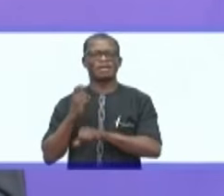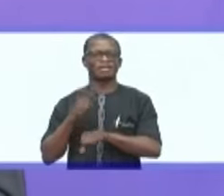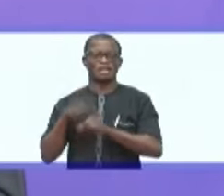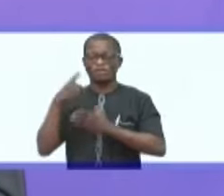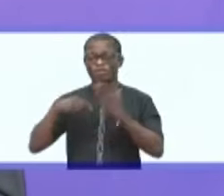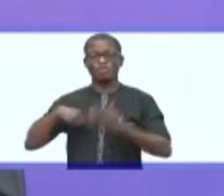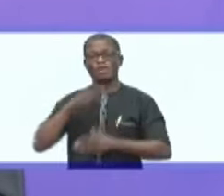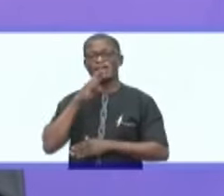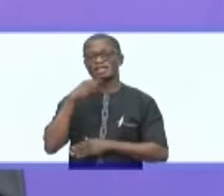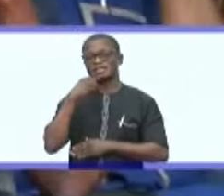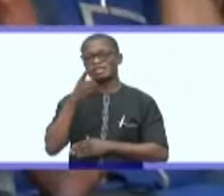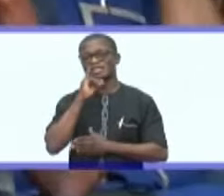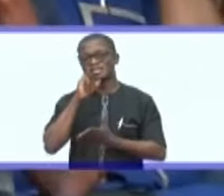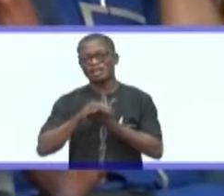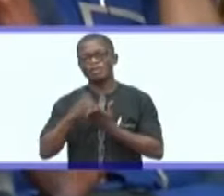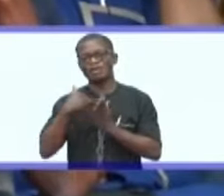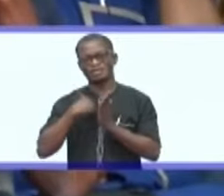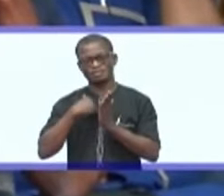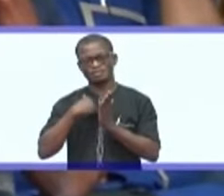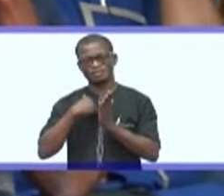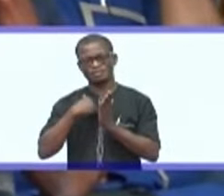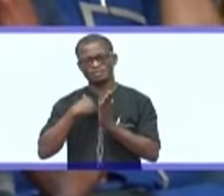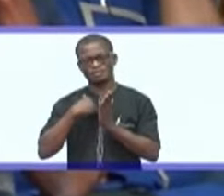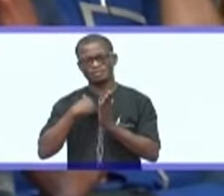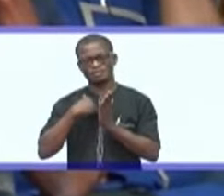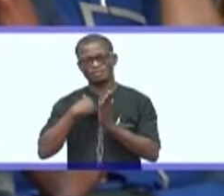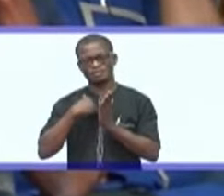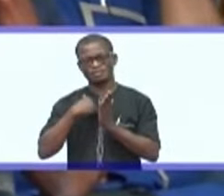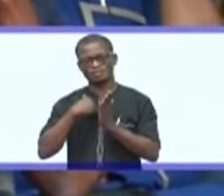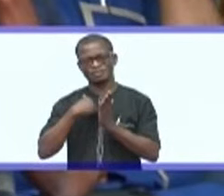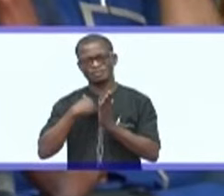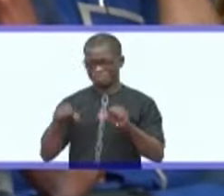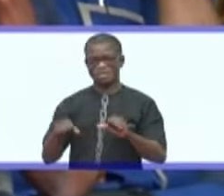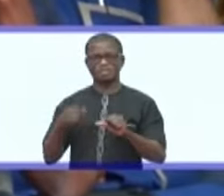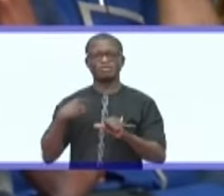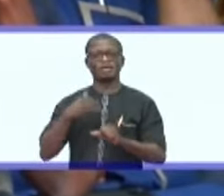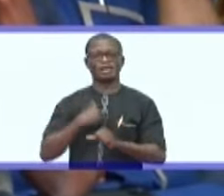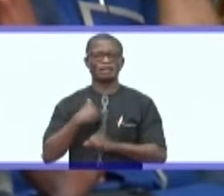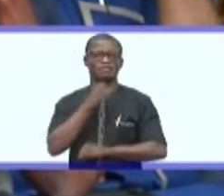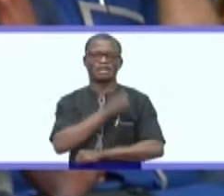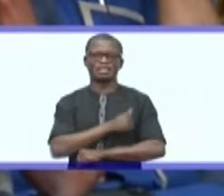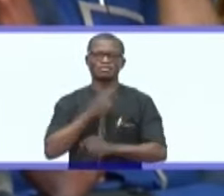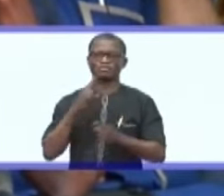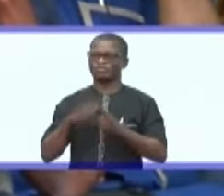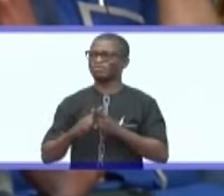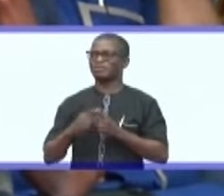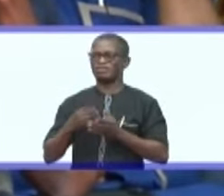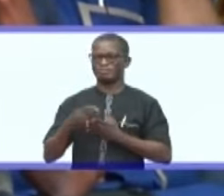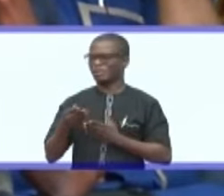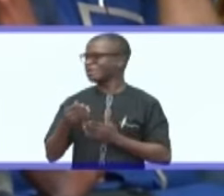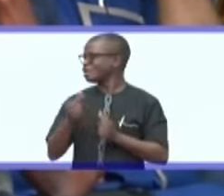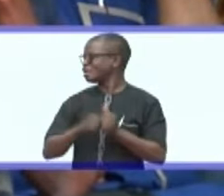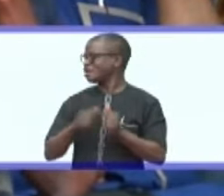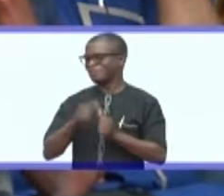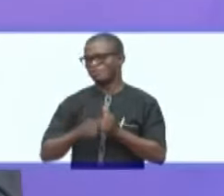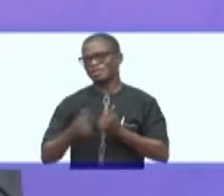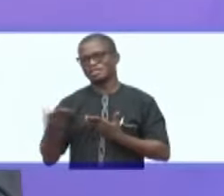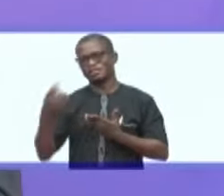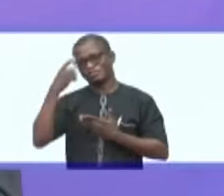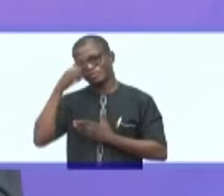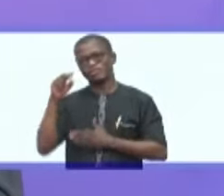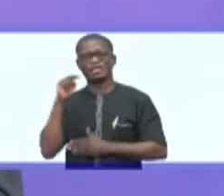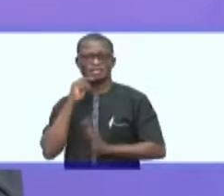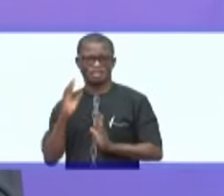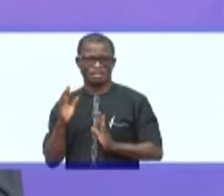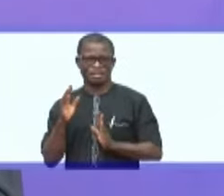is that we have the records, we have the capacity and attitudes to buy everything for Nigeria.